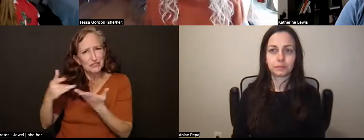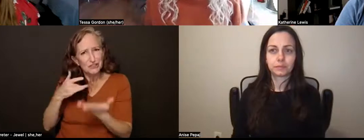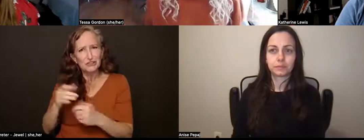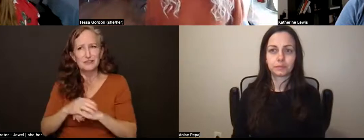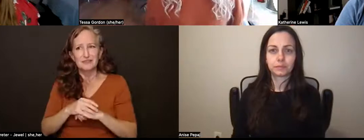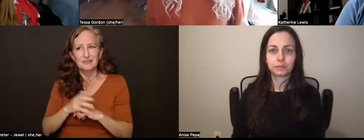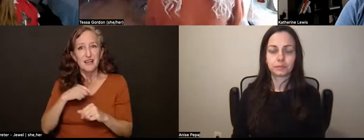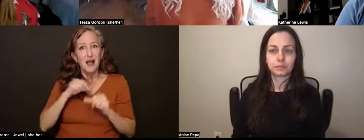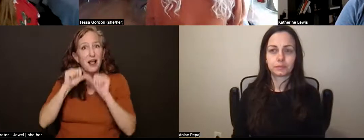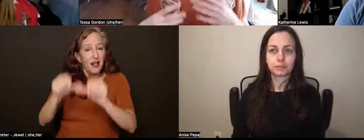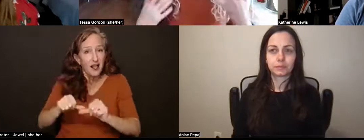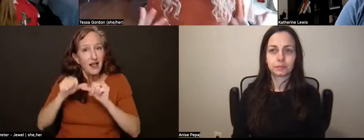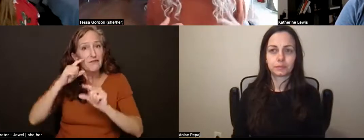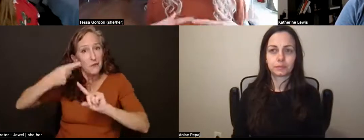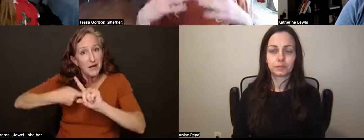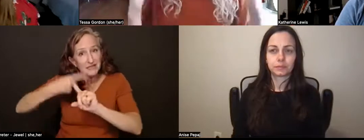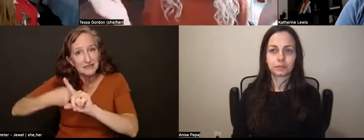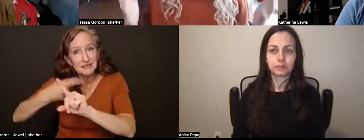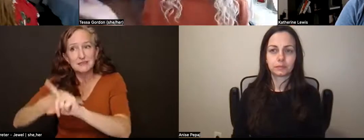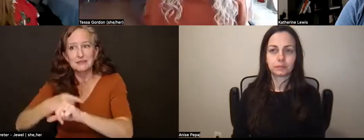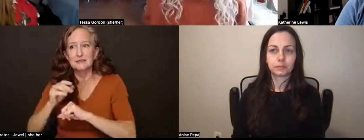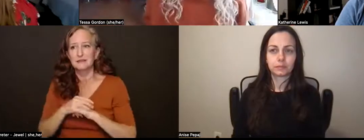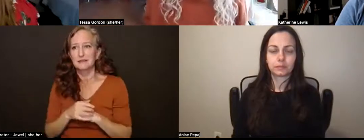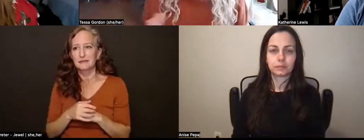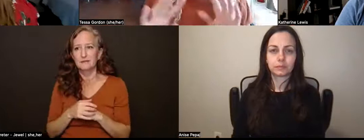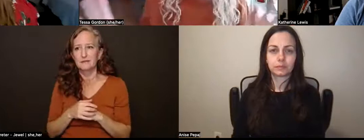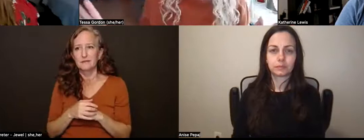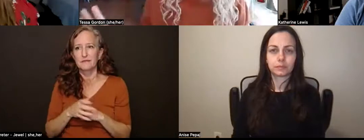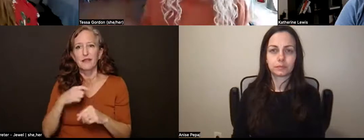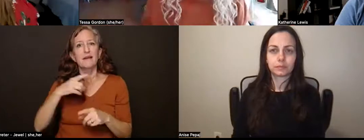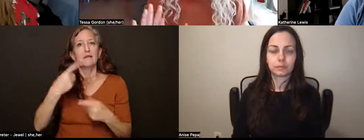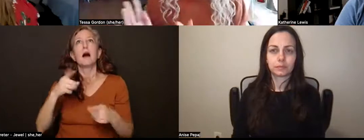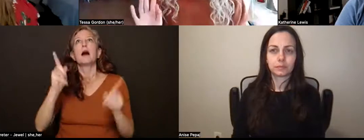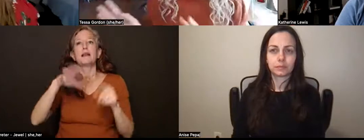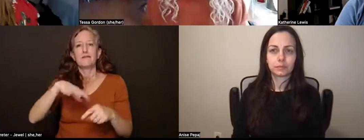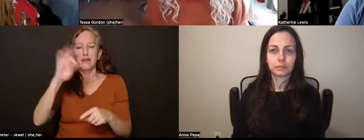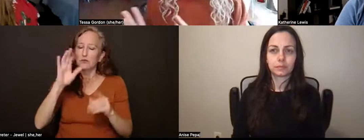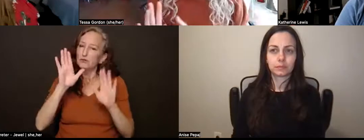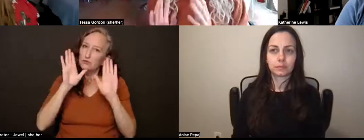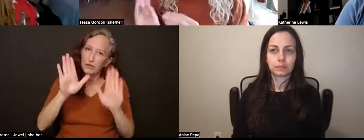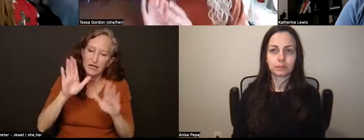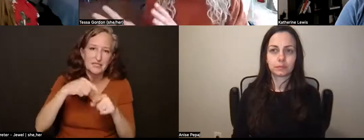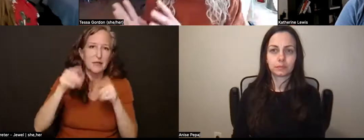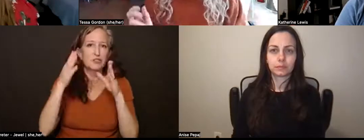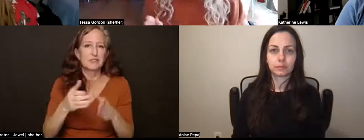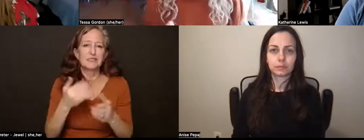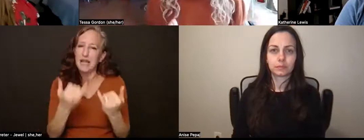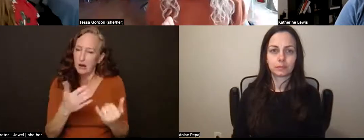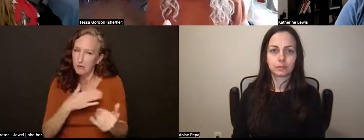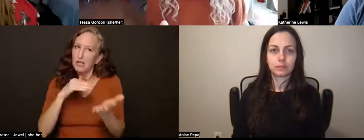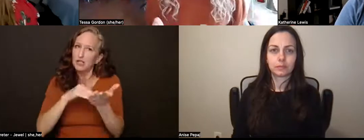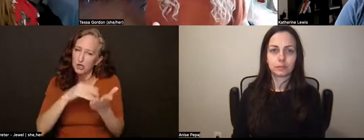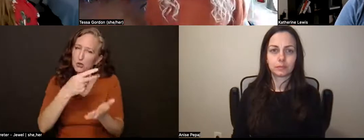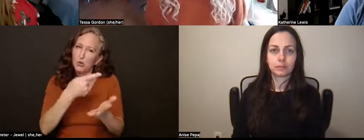point. I go into this great specialist who I will say he is now my doctor and we've worked through some things,